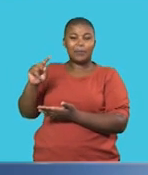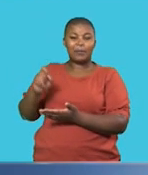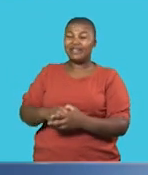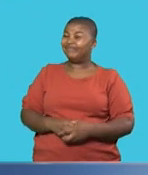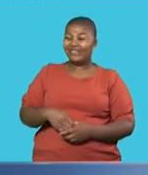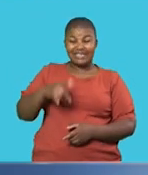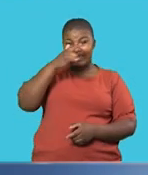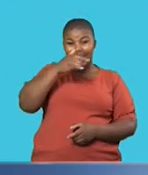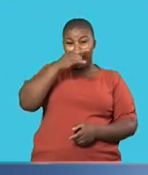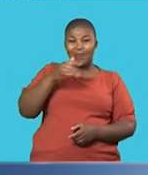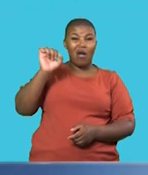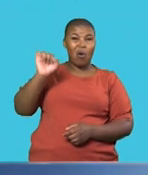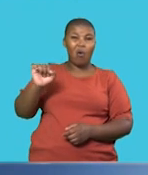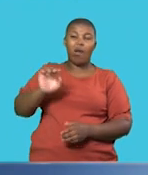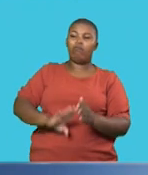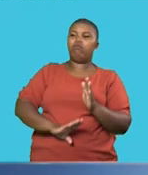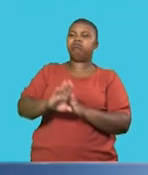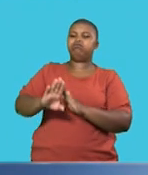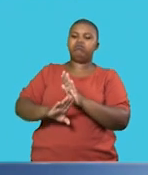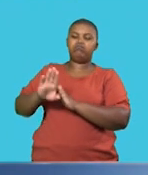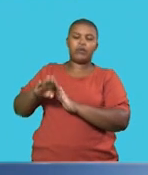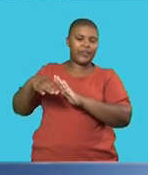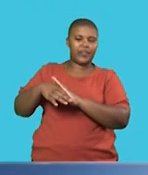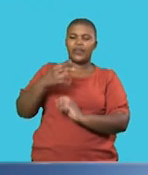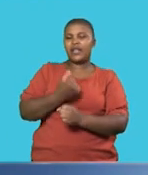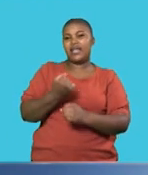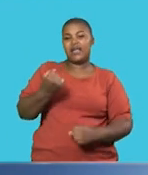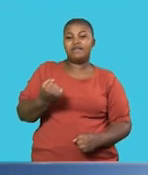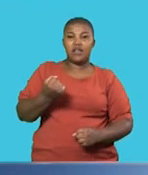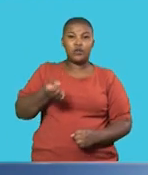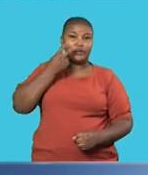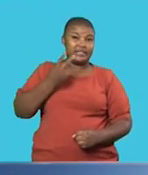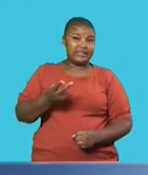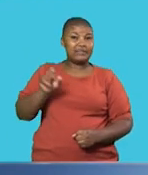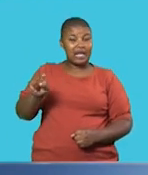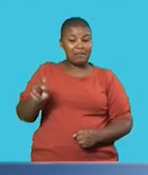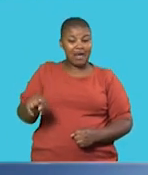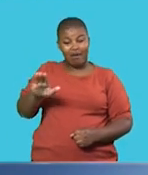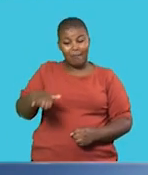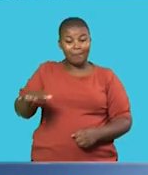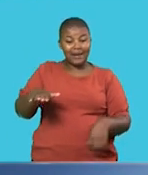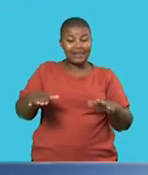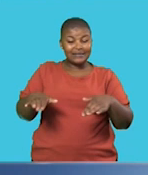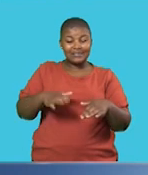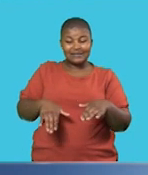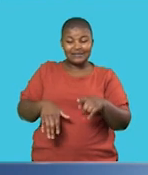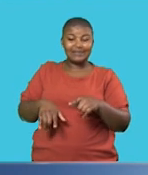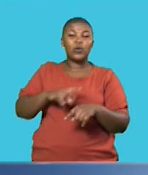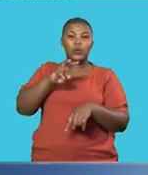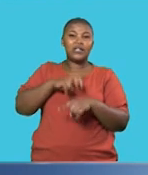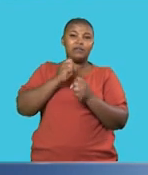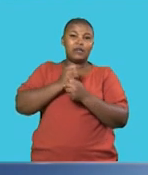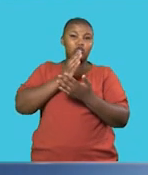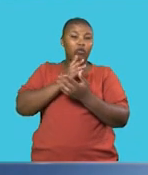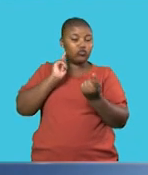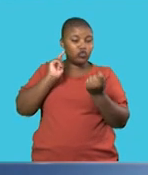Ikreme yakhona ayiphansi ihlala inyuka. So those are the areas which we feel that something drastic